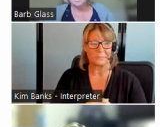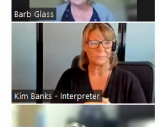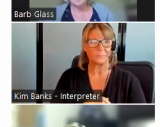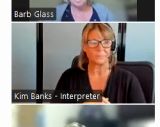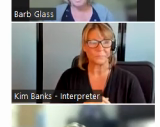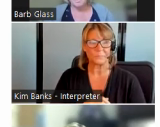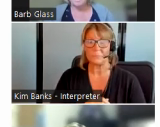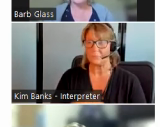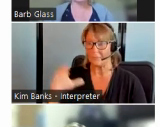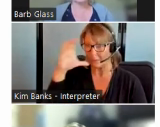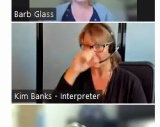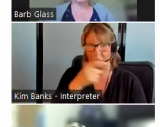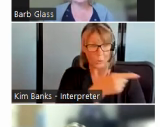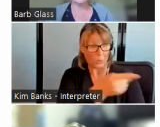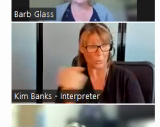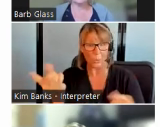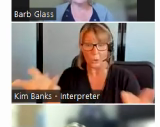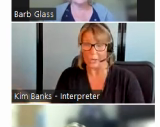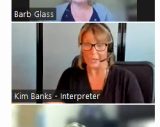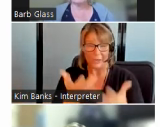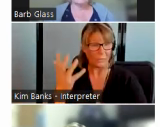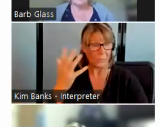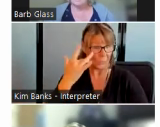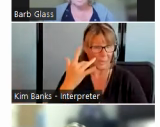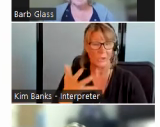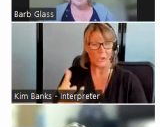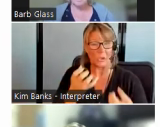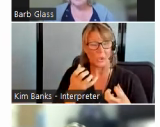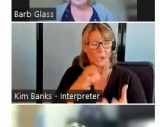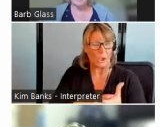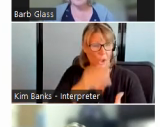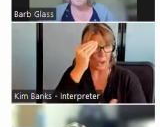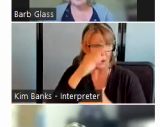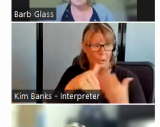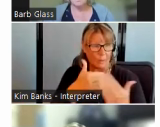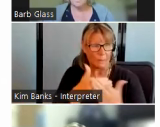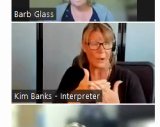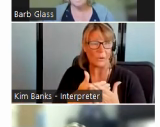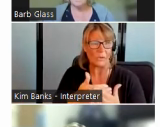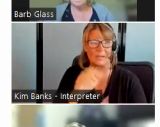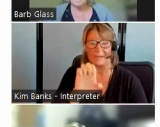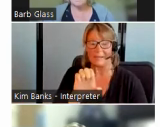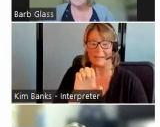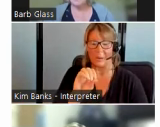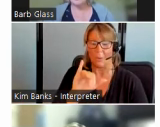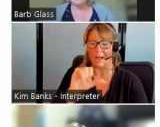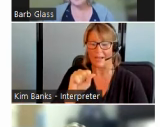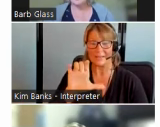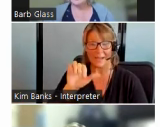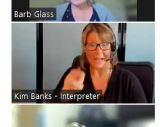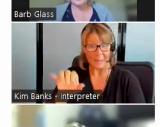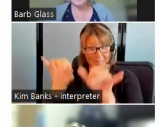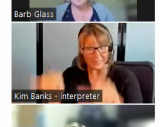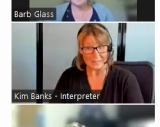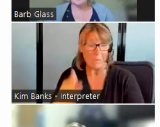we are assuming you're here today because you would like to learn a little bit more about the EOIS-CaMS system. Maybe you're quite